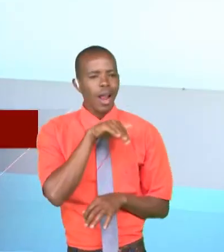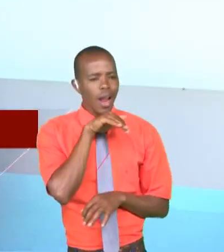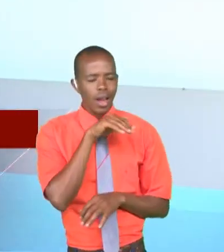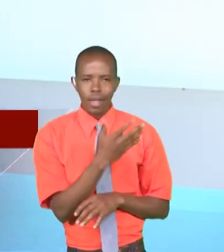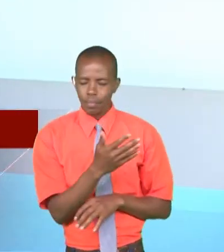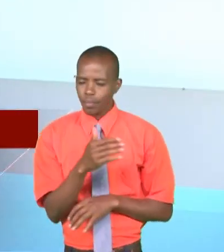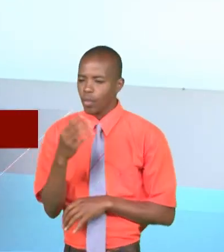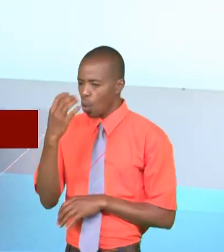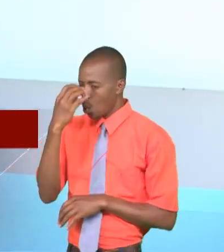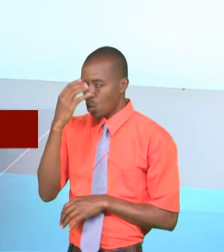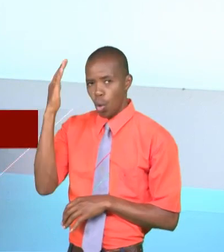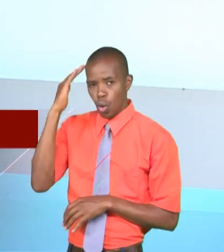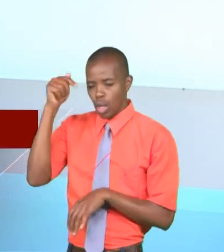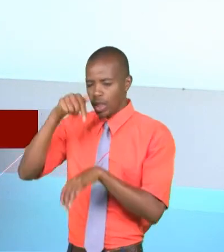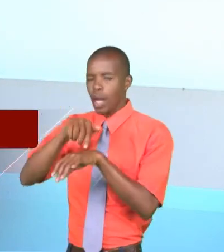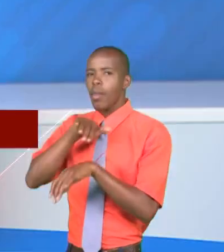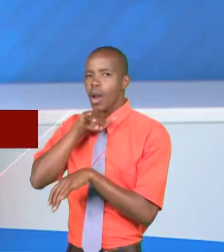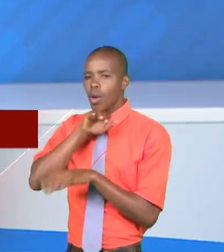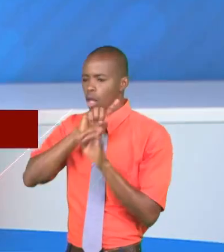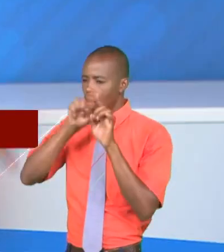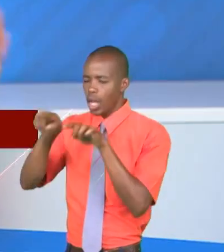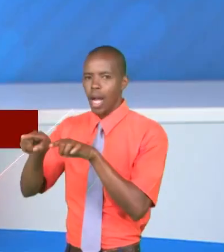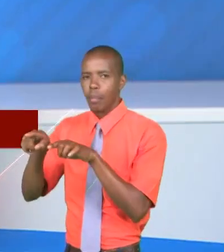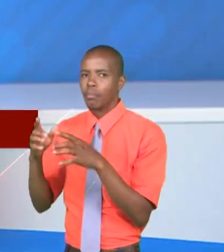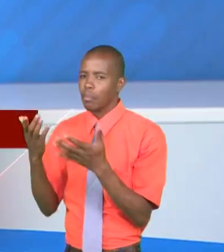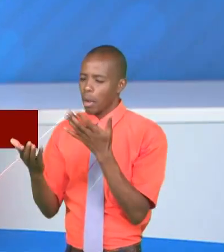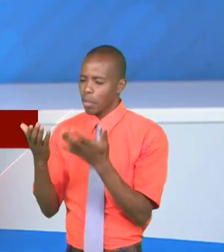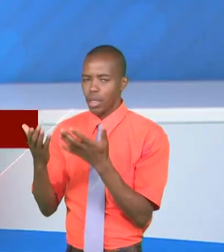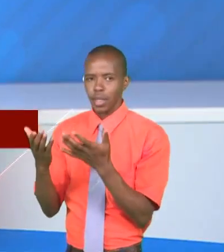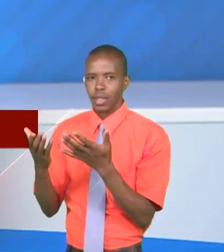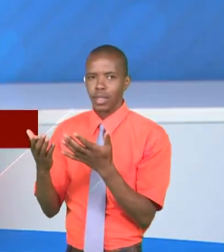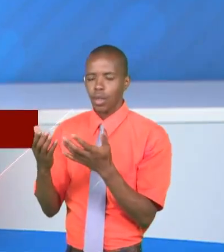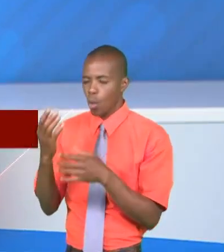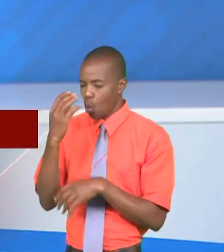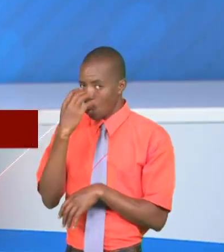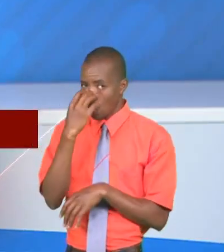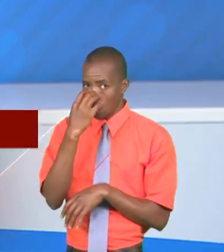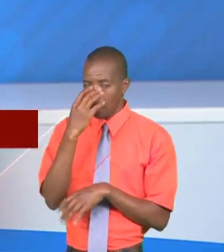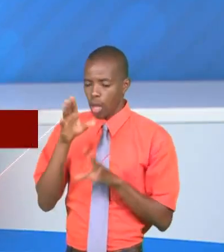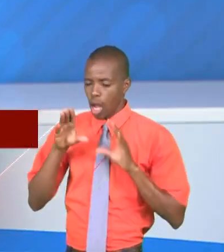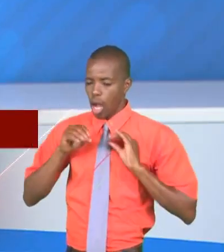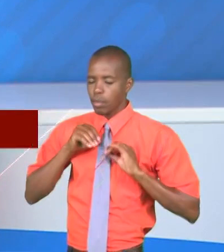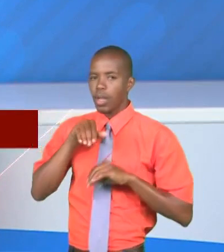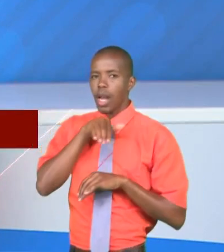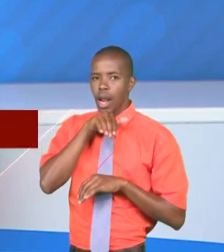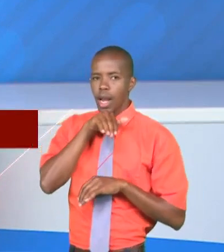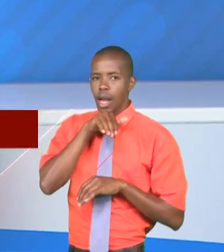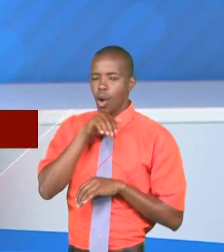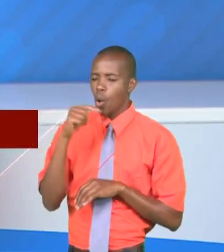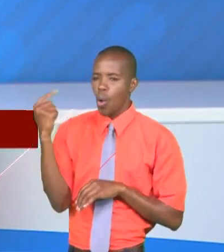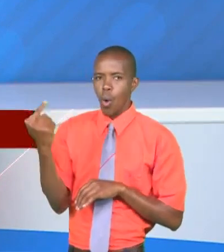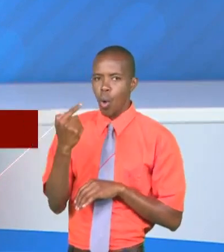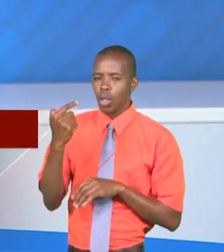know, Ruto knows that this guy, when he comes here... But it's politics. Maybe Ruto can accept Raila for him just to